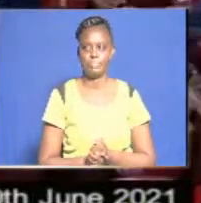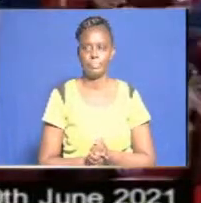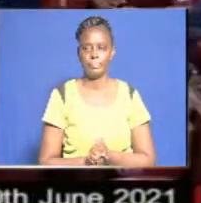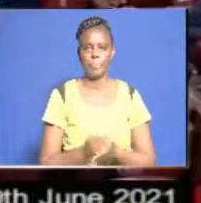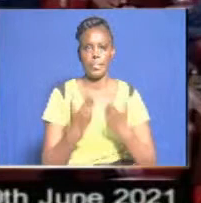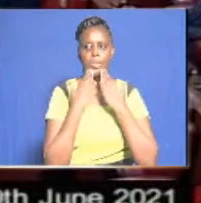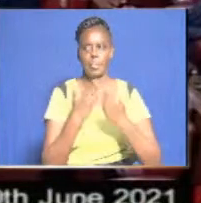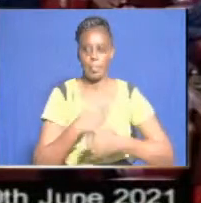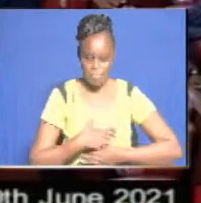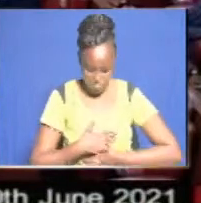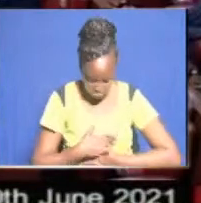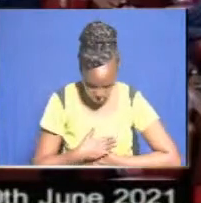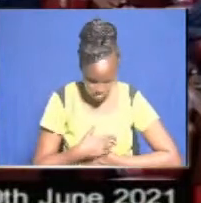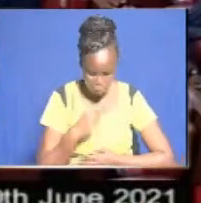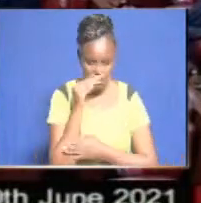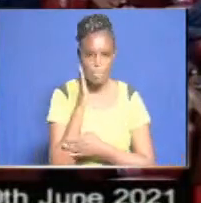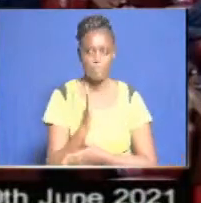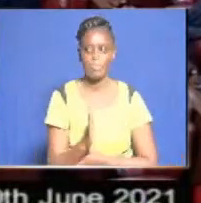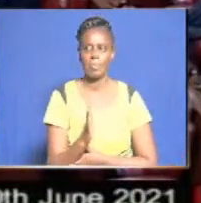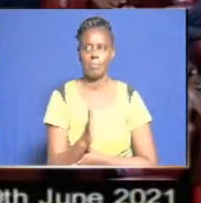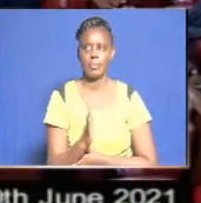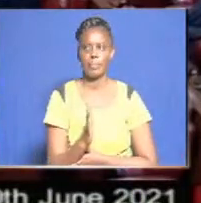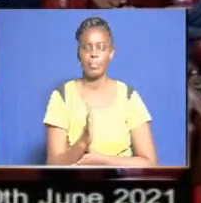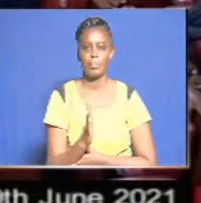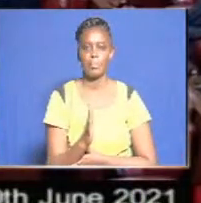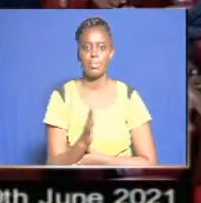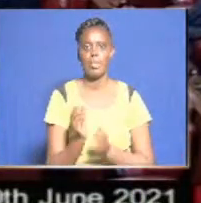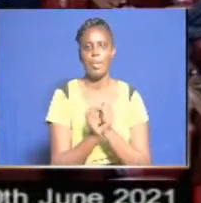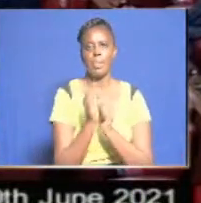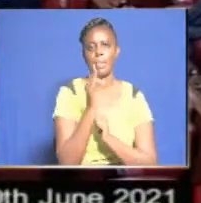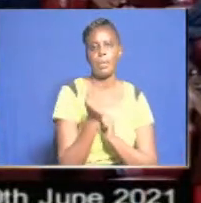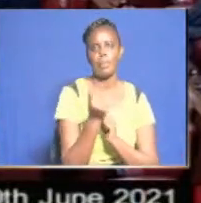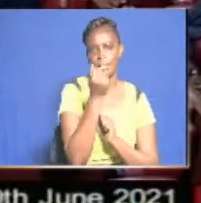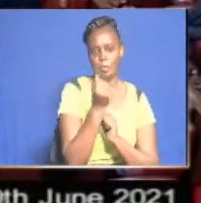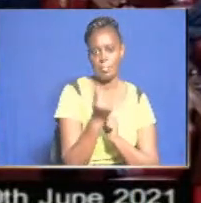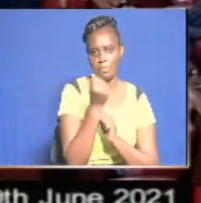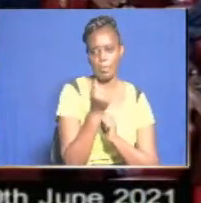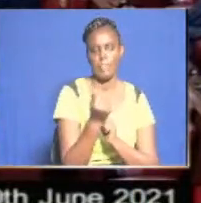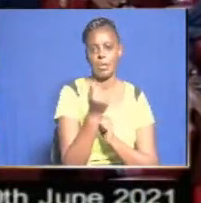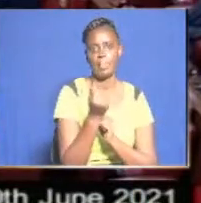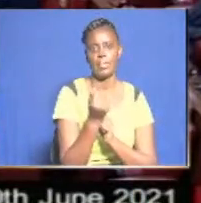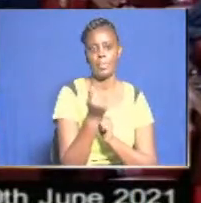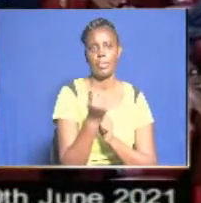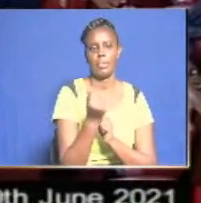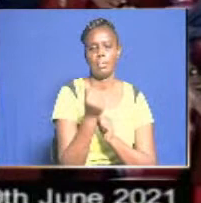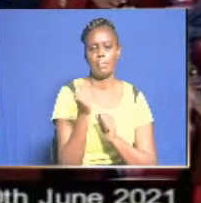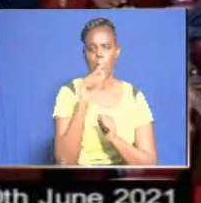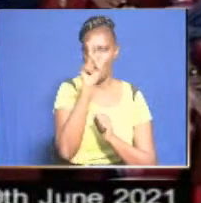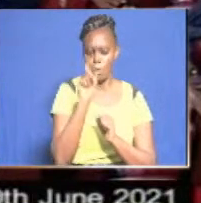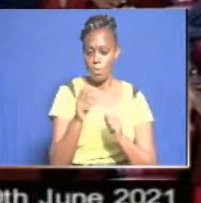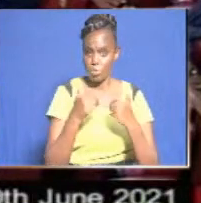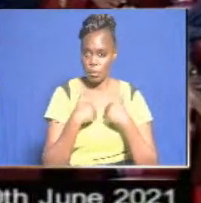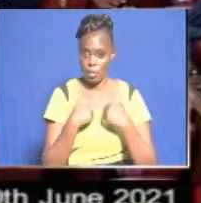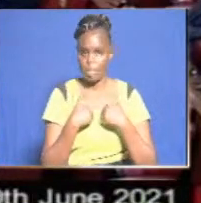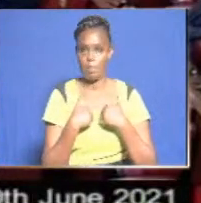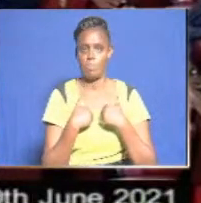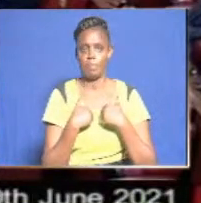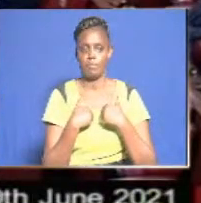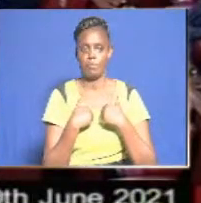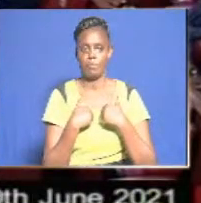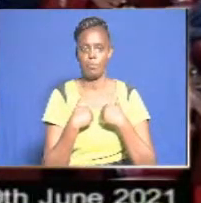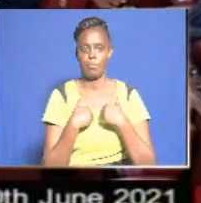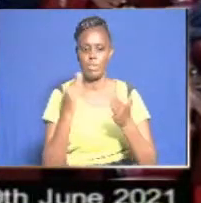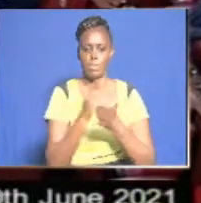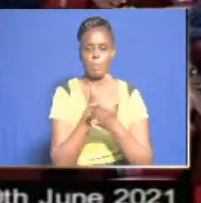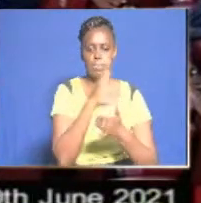Thank you, Mr. Speaker. Mr. Speaker, on the 13th of May, I did ask a question directed to the